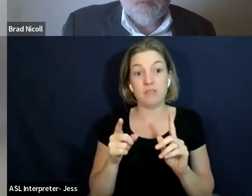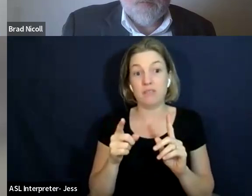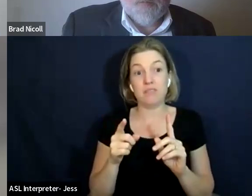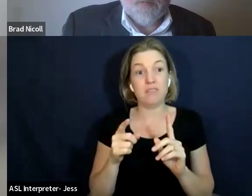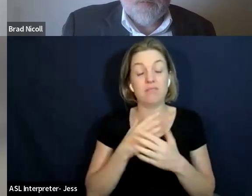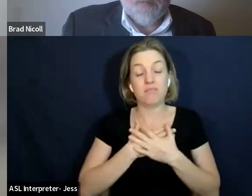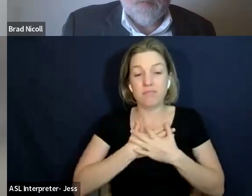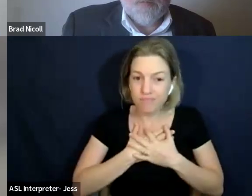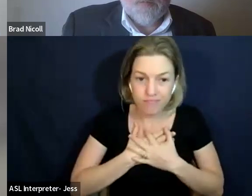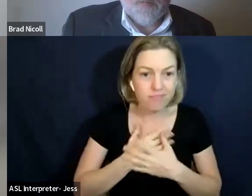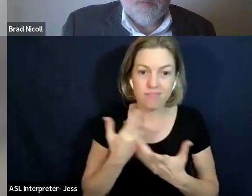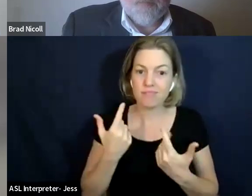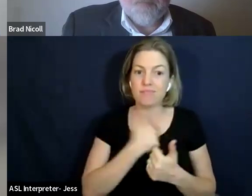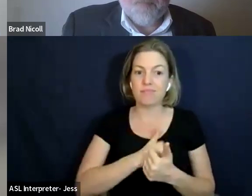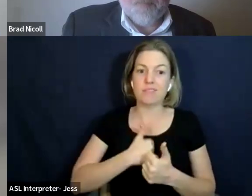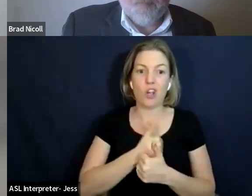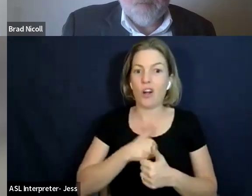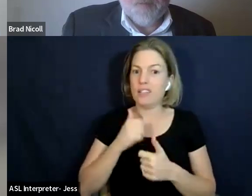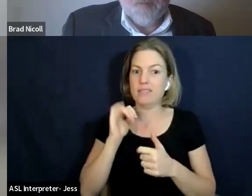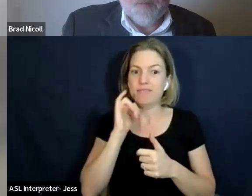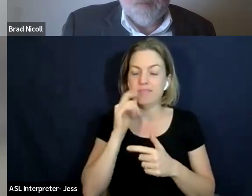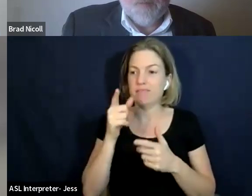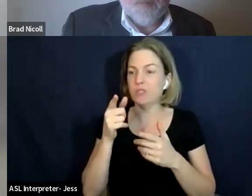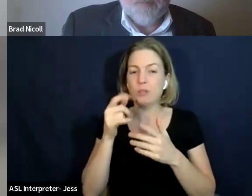with, that sewage overflow.